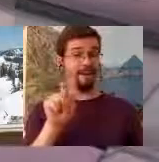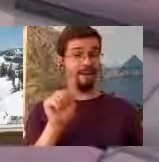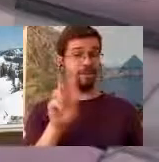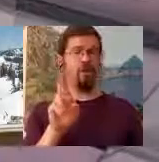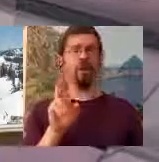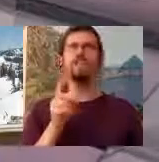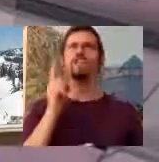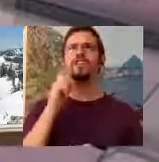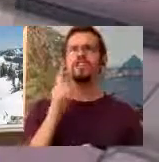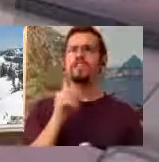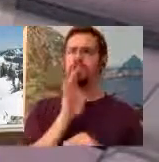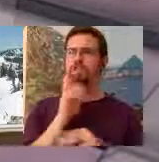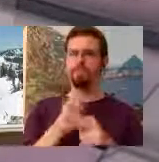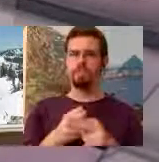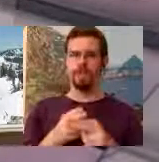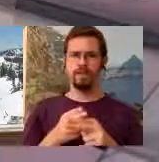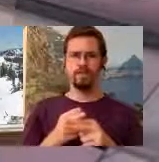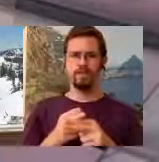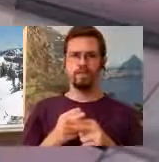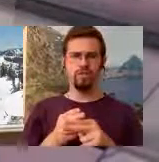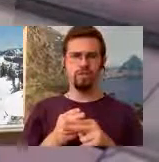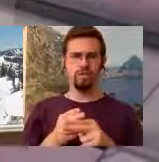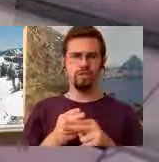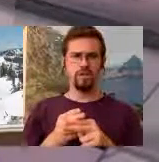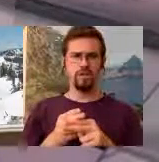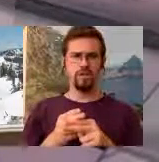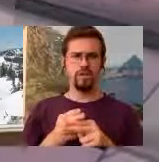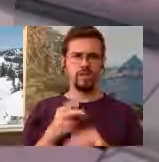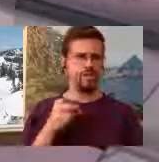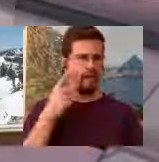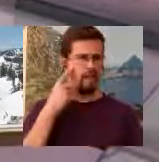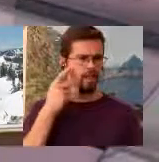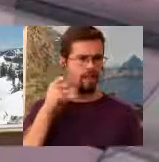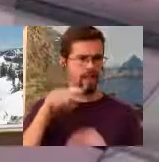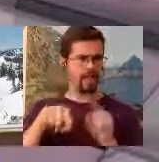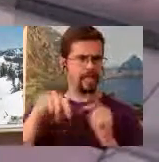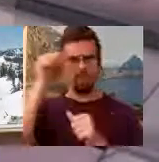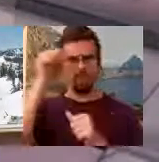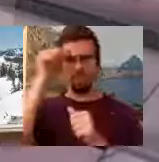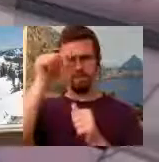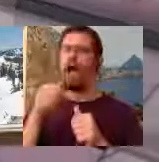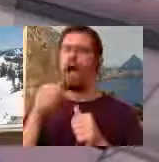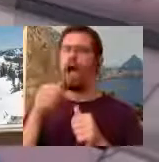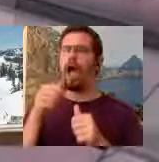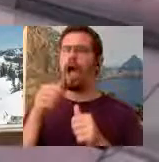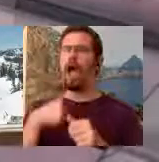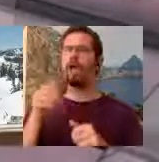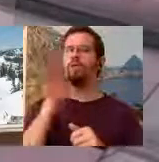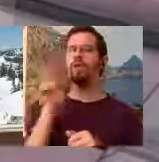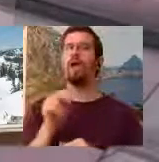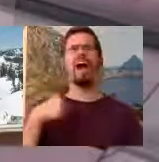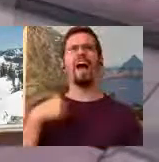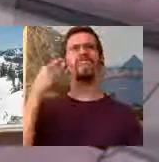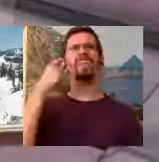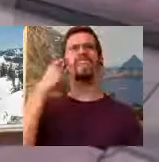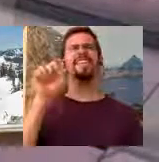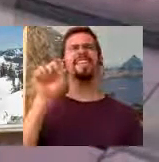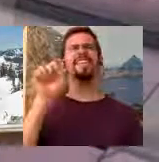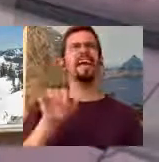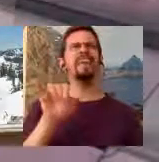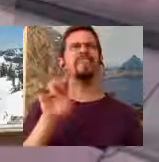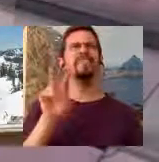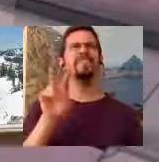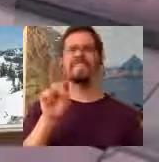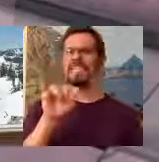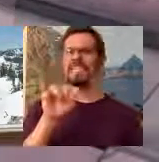the SAL or something. I can't remember now. I'll go back and look. I believe that's the South Africa. They did